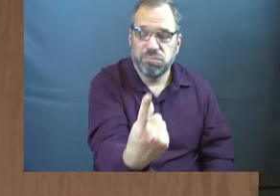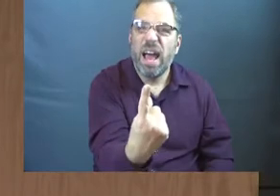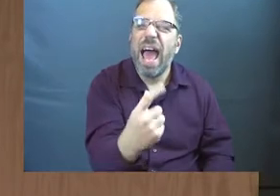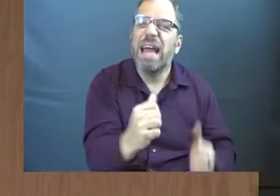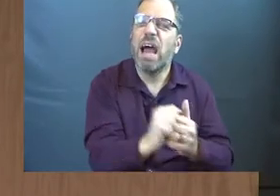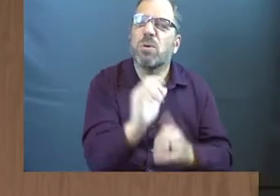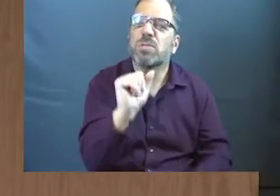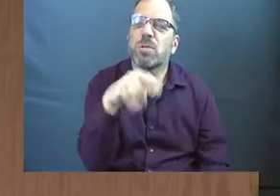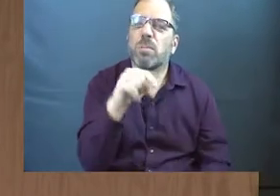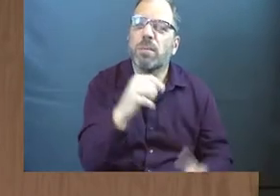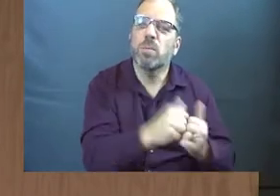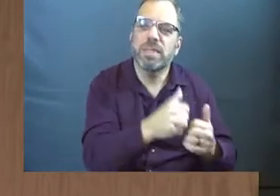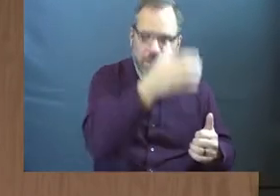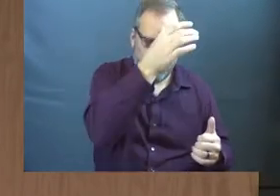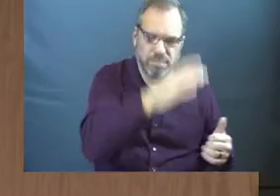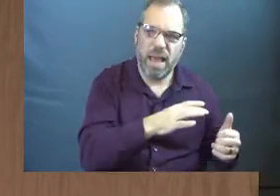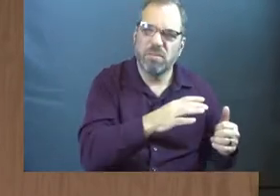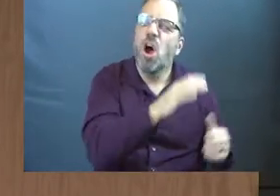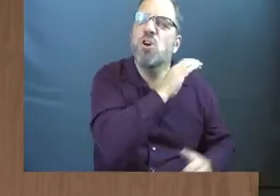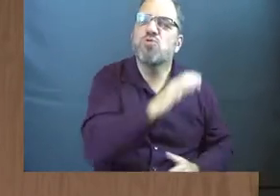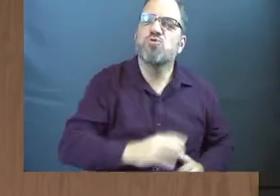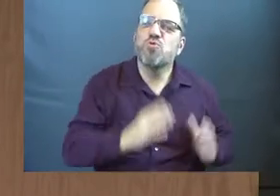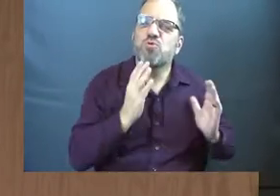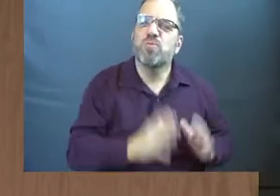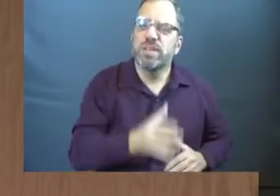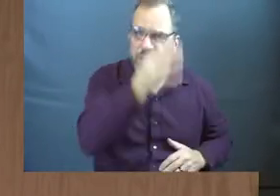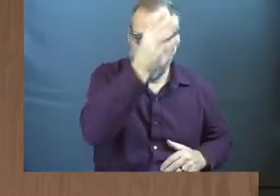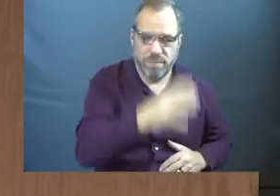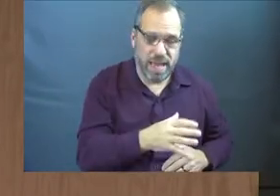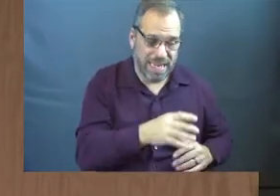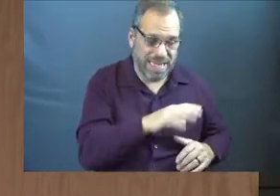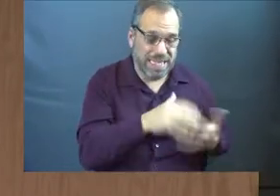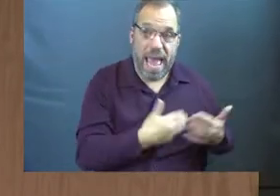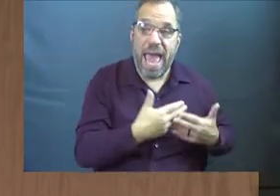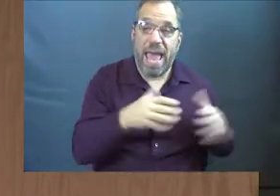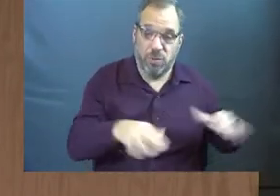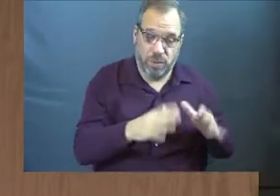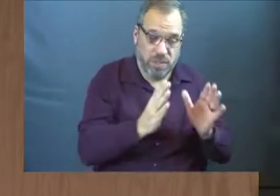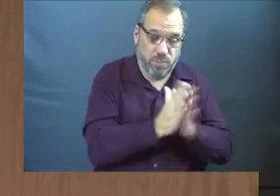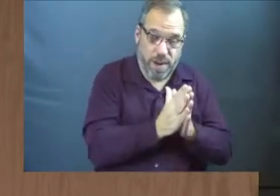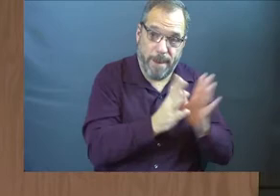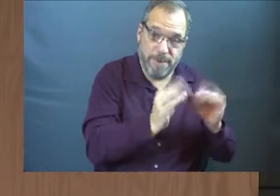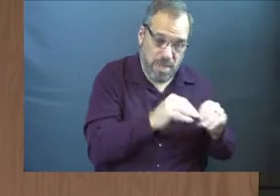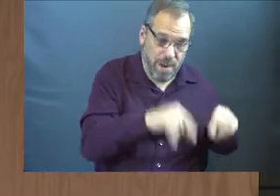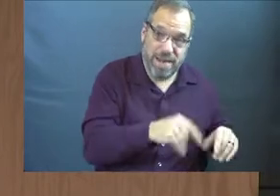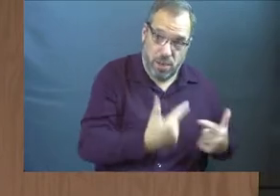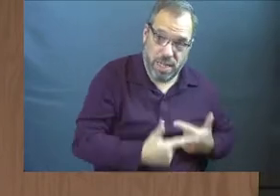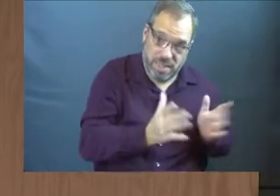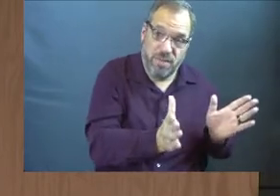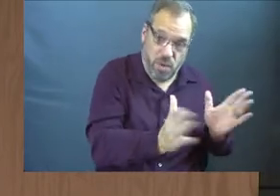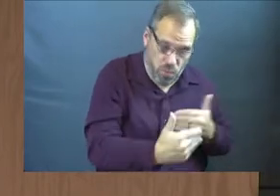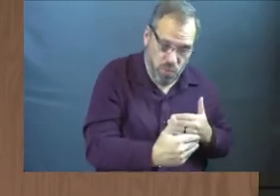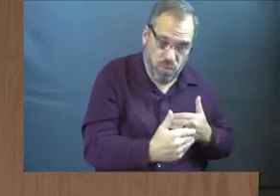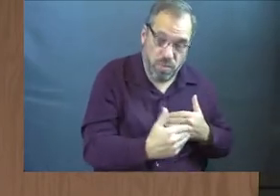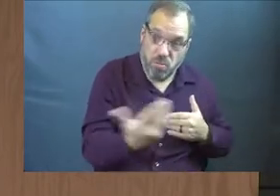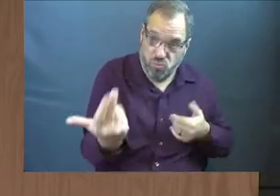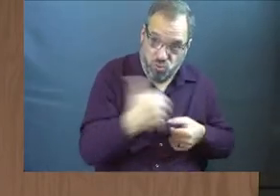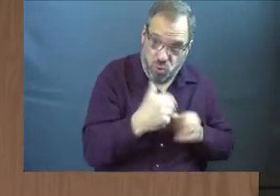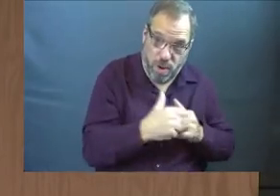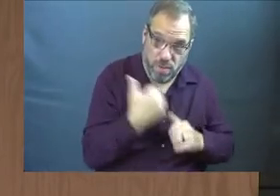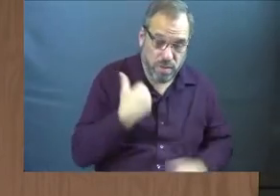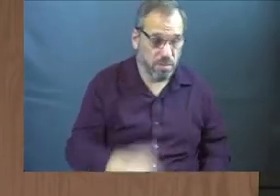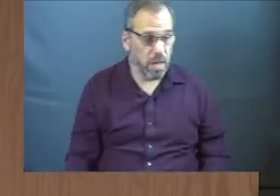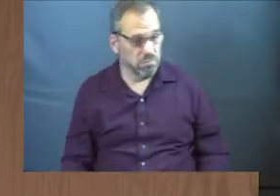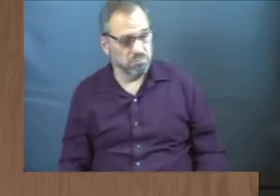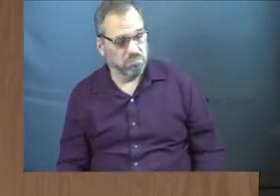in an apartment with some guys at that time, Christian guys, and they said, hey, Josh, we're doing this impromptu prayer meeting. We're right here in the living room, and they're like, would you join us? And